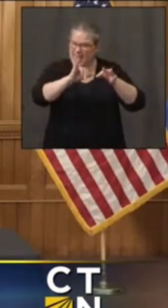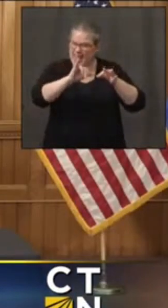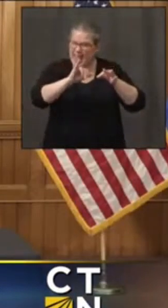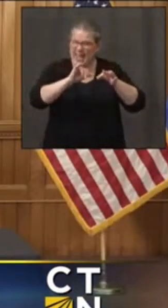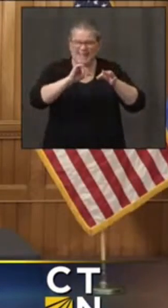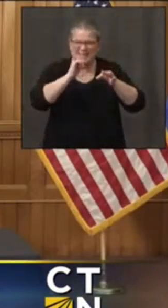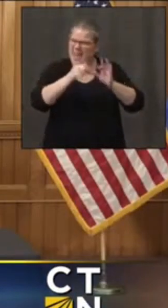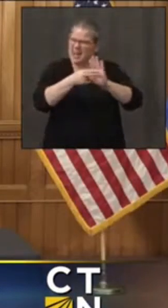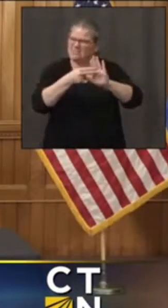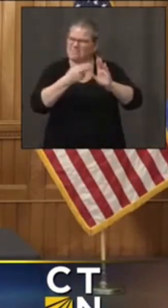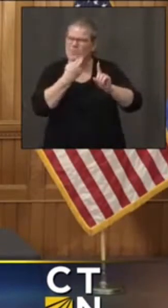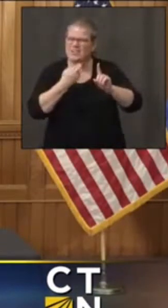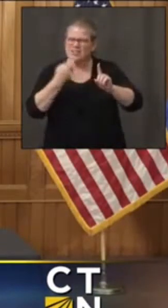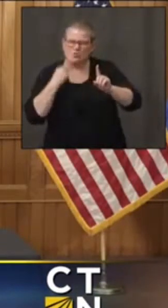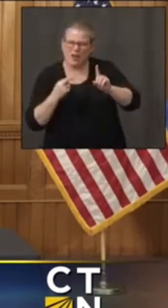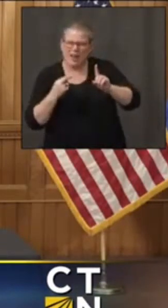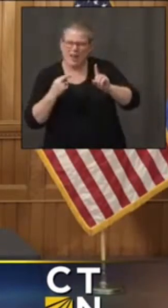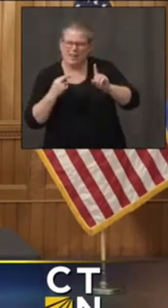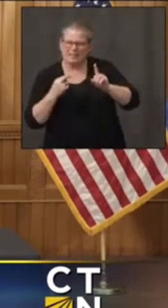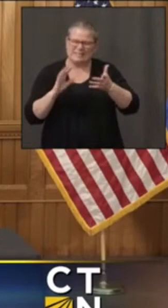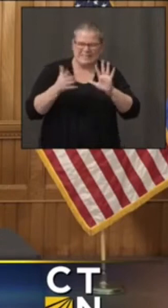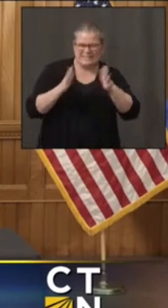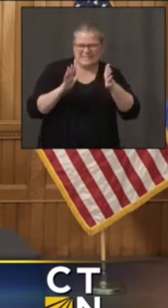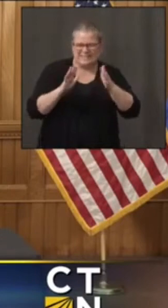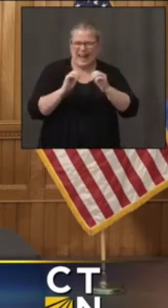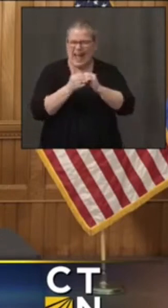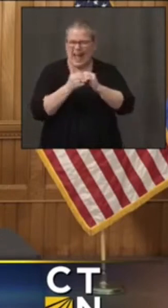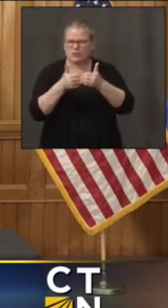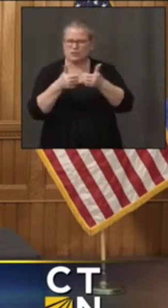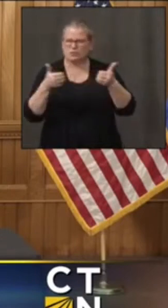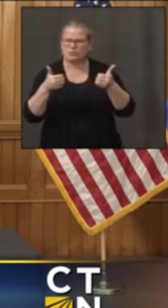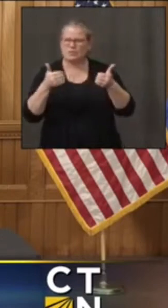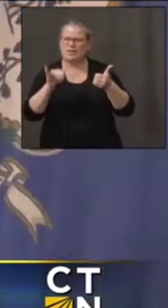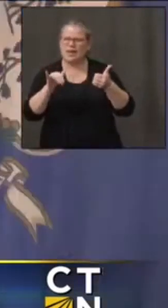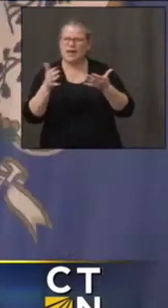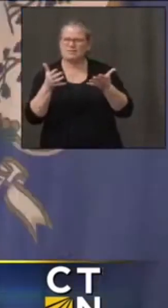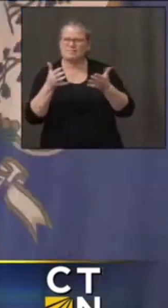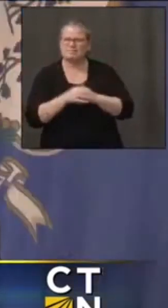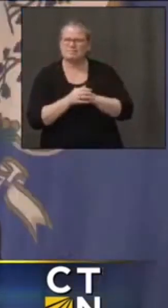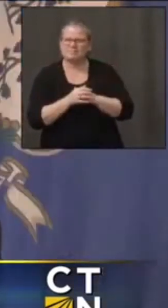So how are you differentiating the two? As I tried to describe,